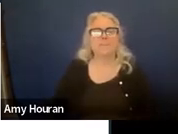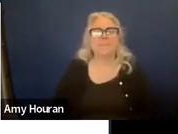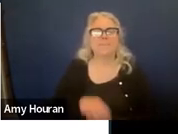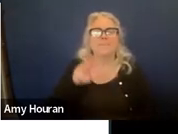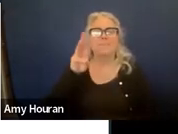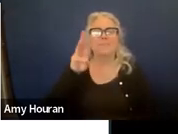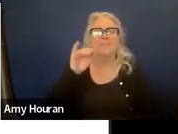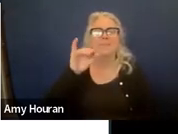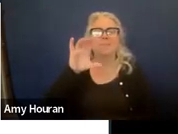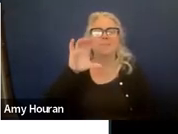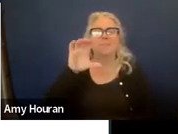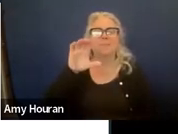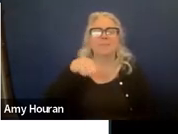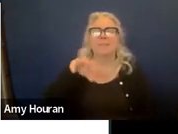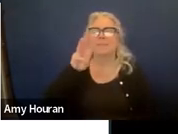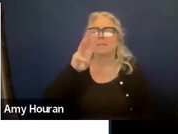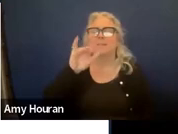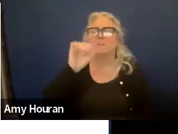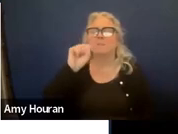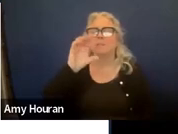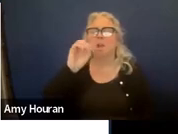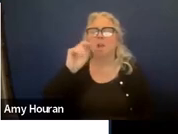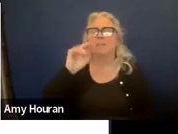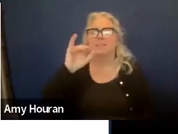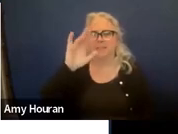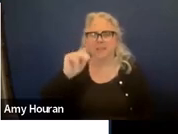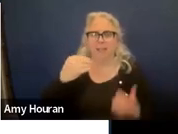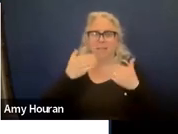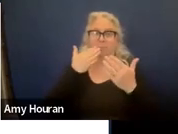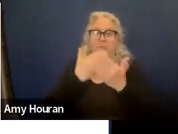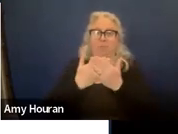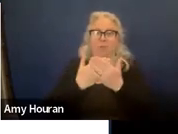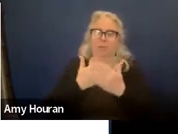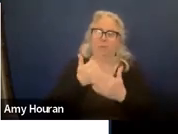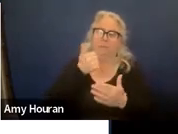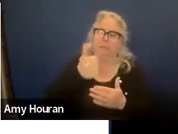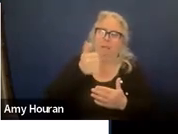Wisconsin has really good self-advocacy resources.